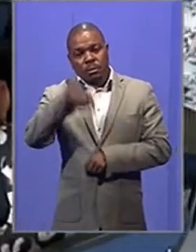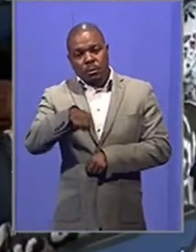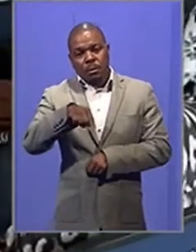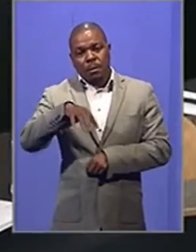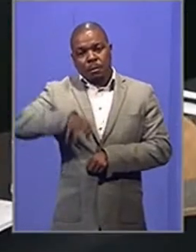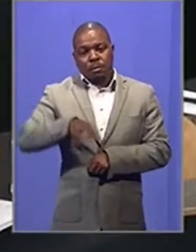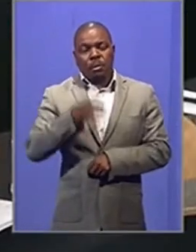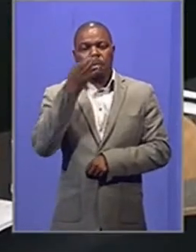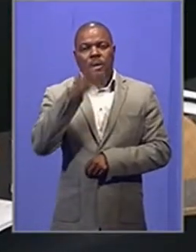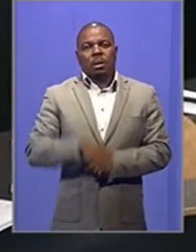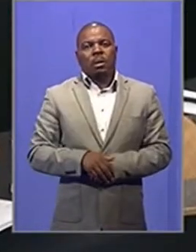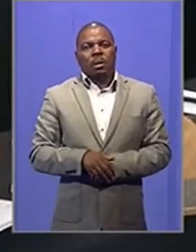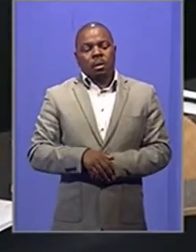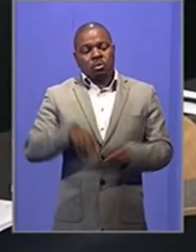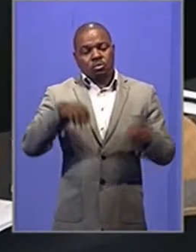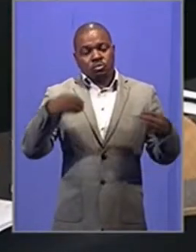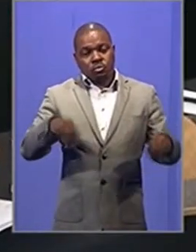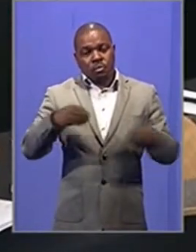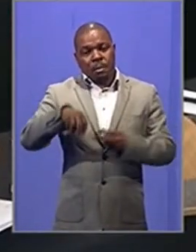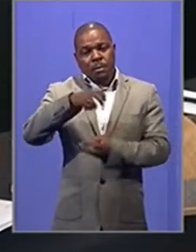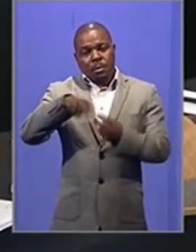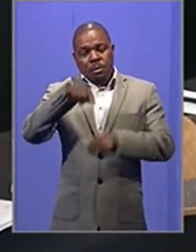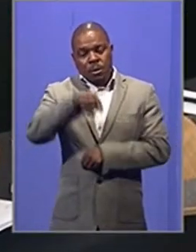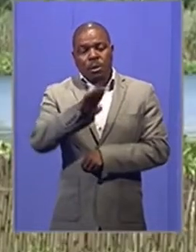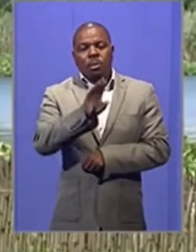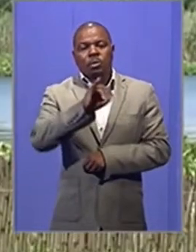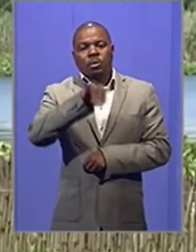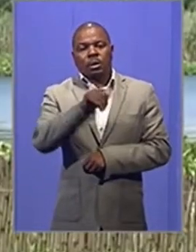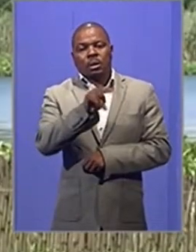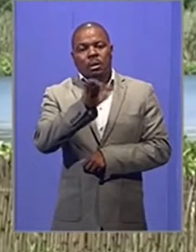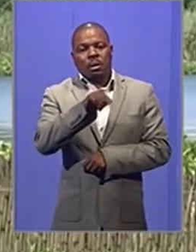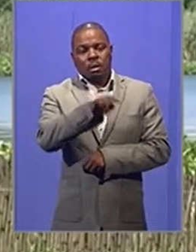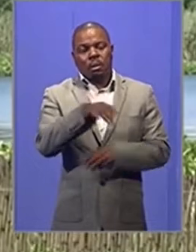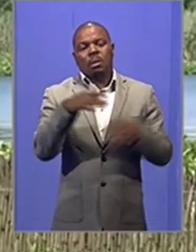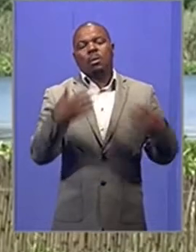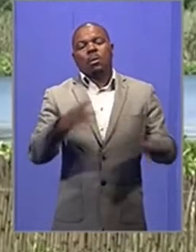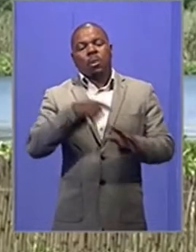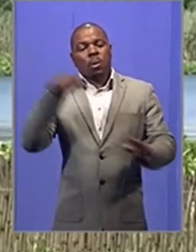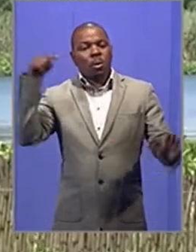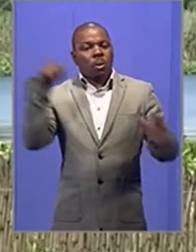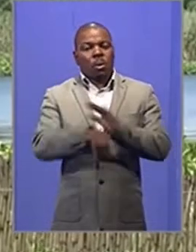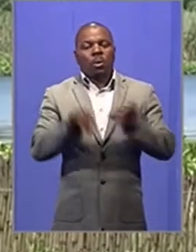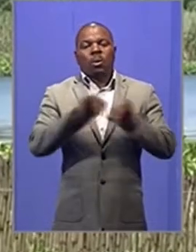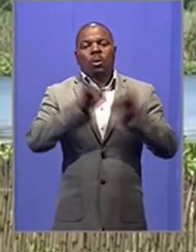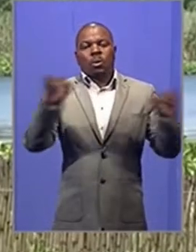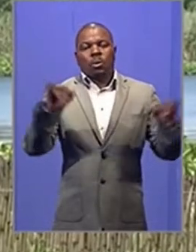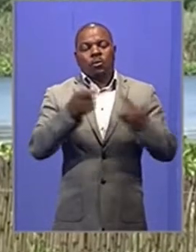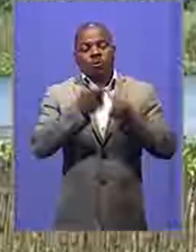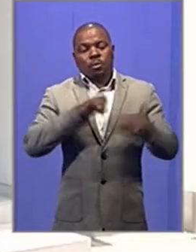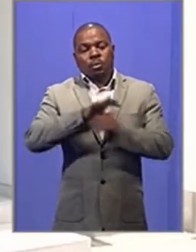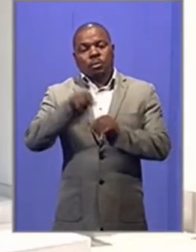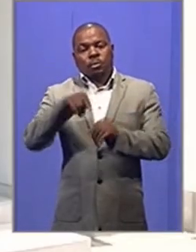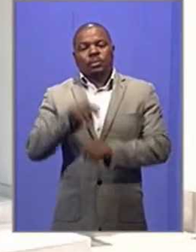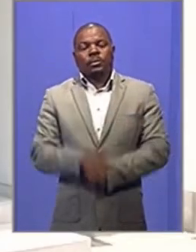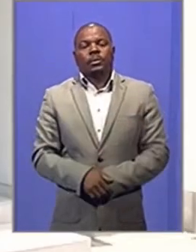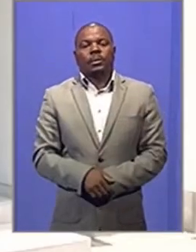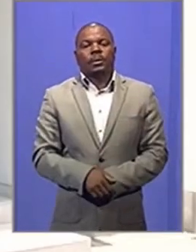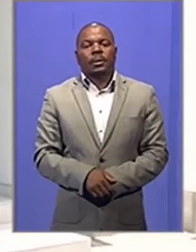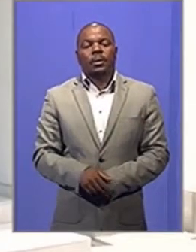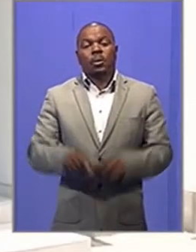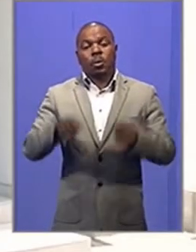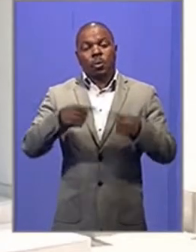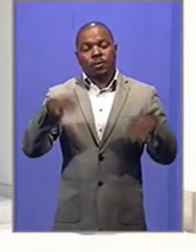re dikgwebo tsa bojanala mo sedikeng sa bojanala ke tsona di latlhegetsweng thata ke letseno. Our